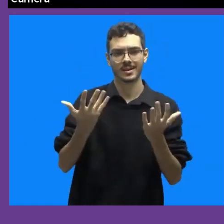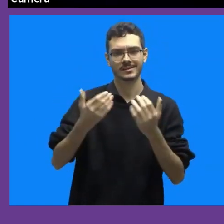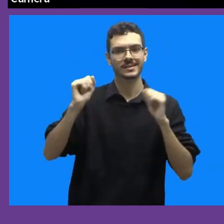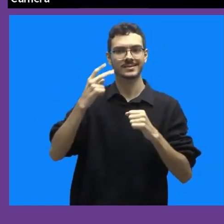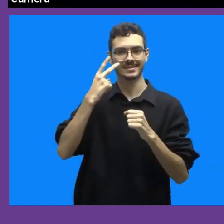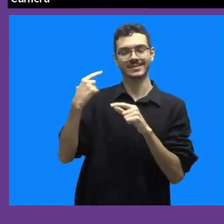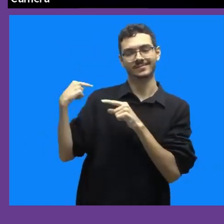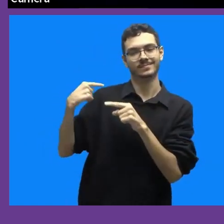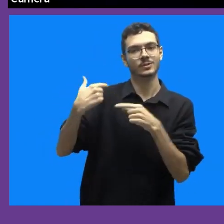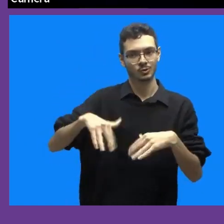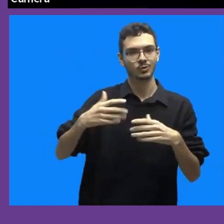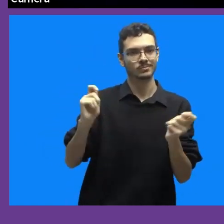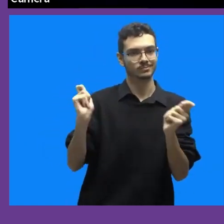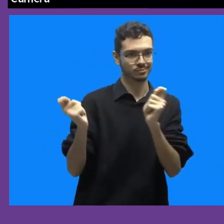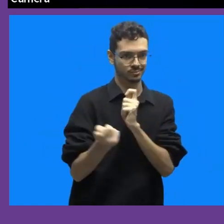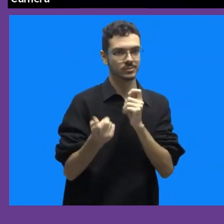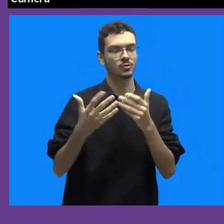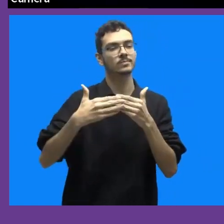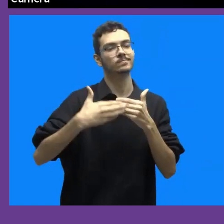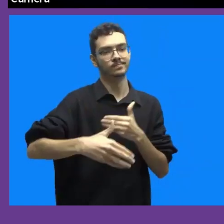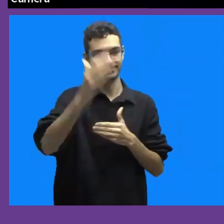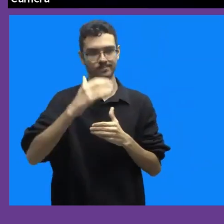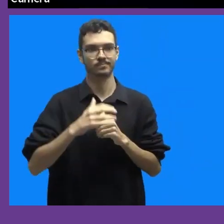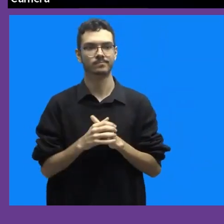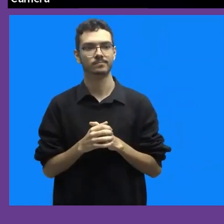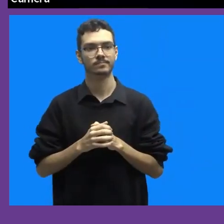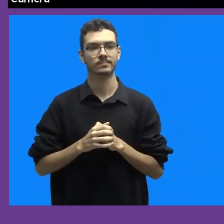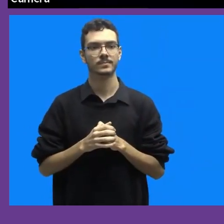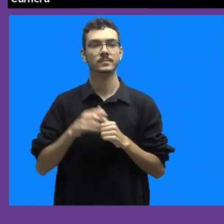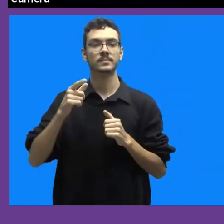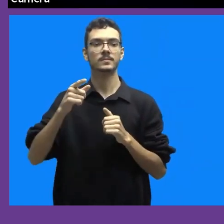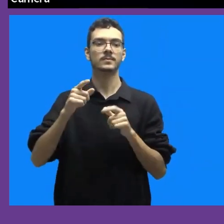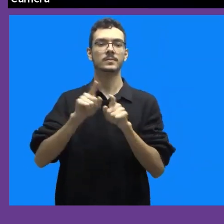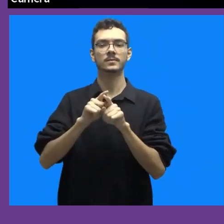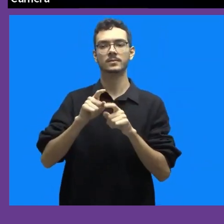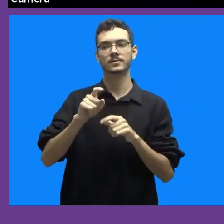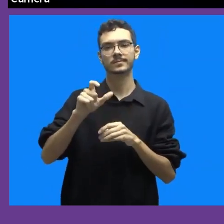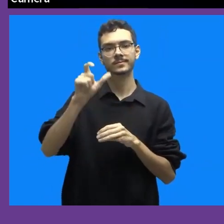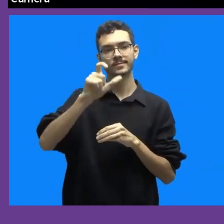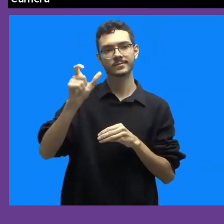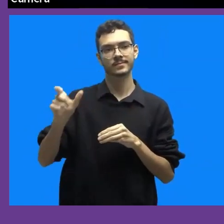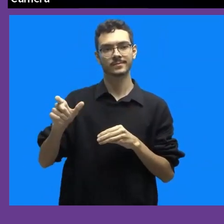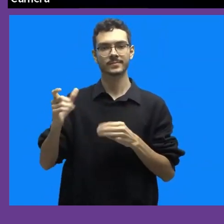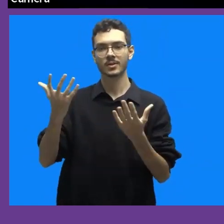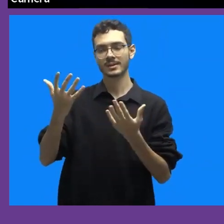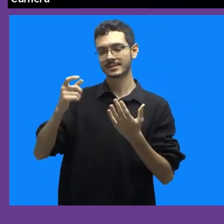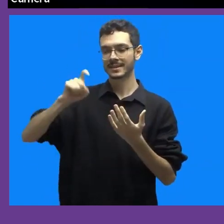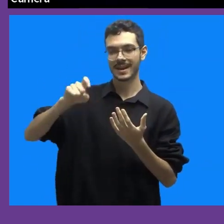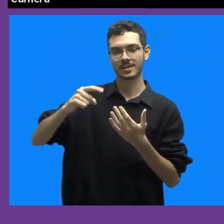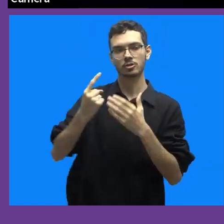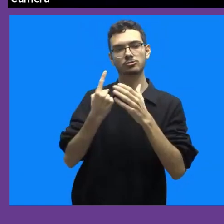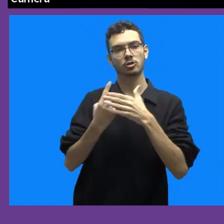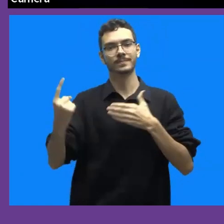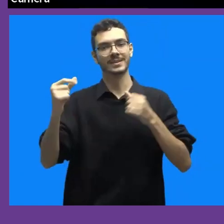I remember the words of Alice also on her laboratory or the future laboratory where we can